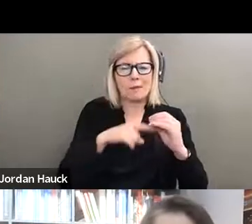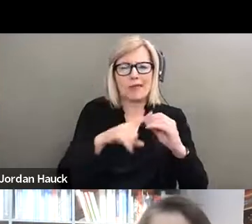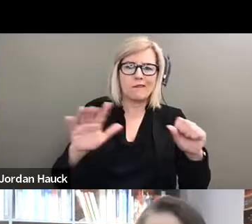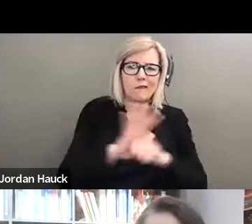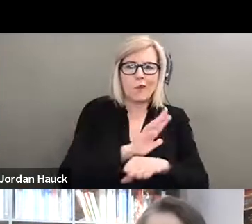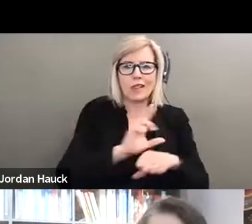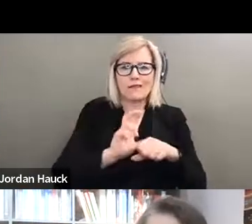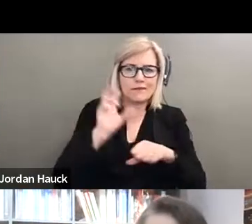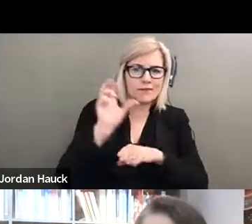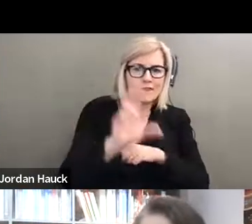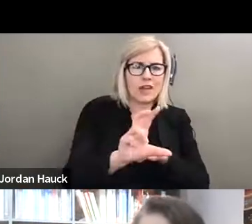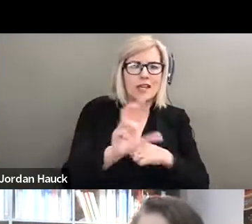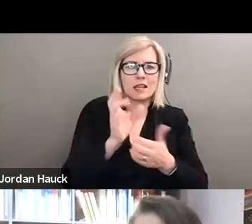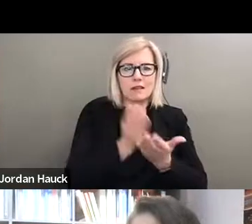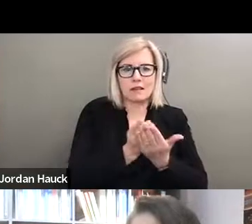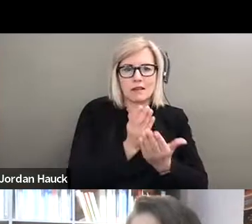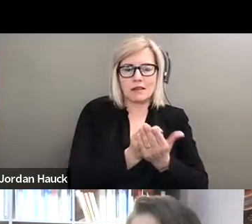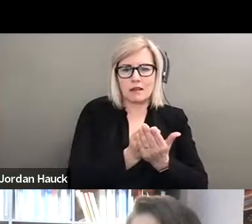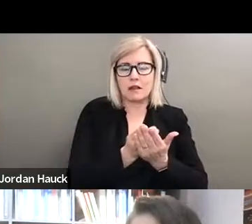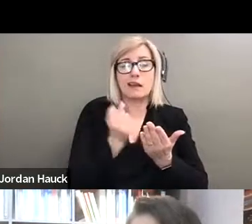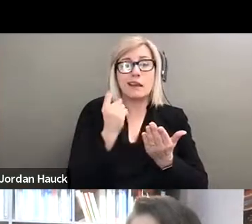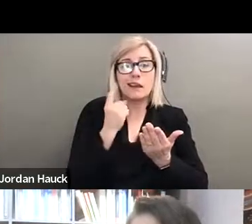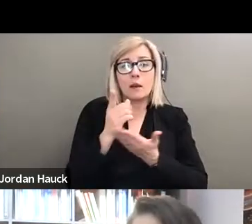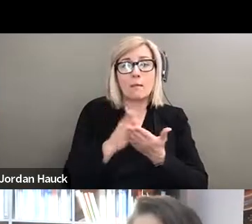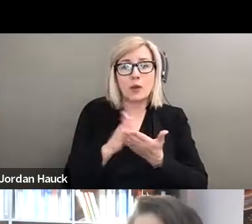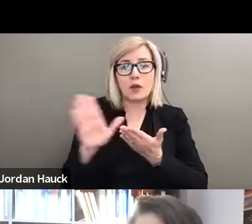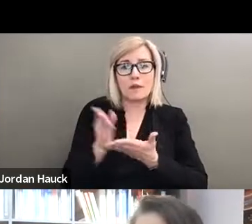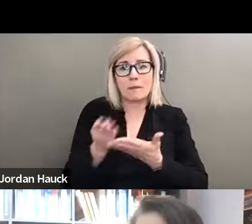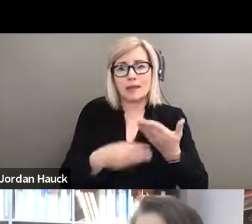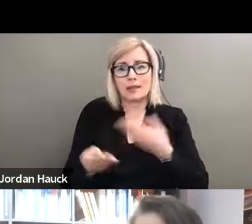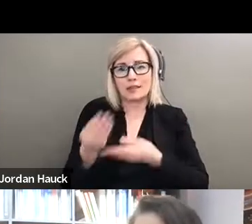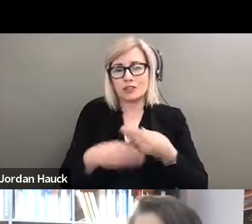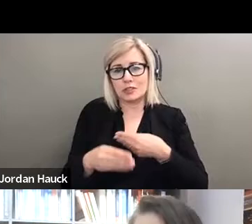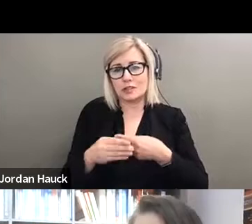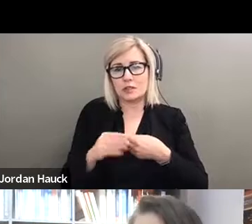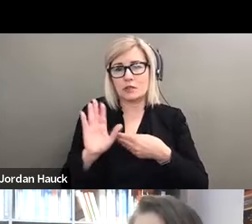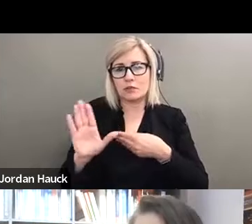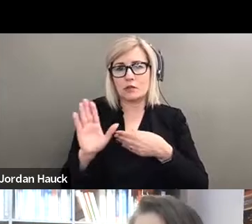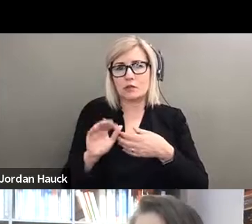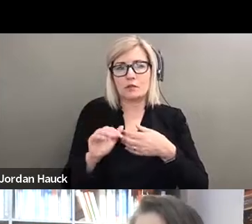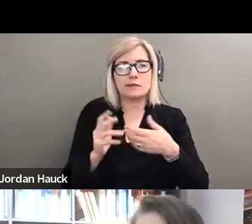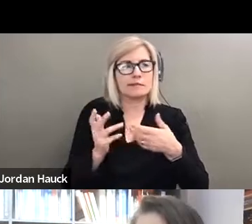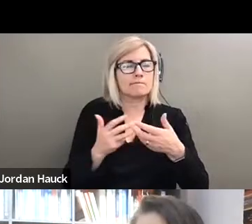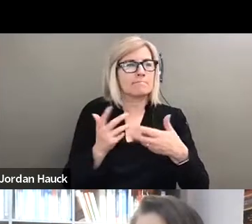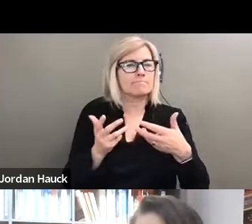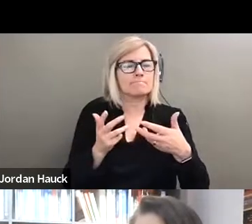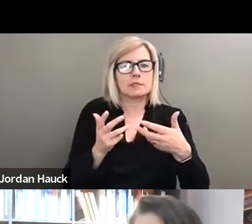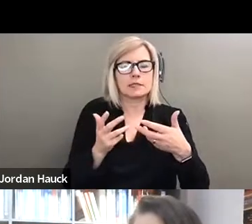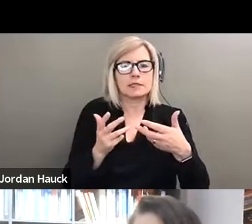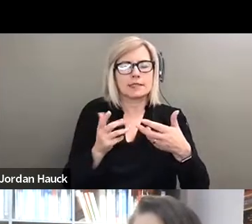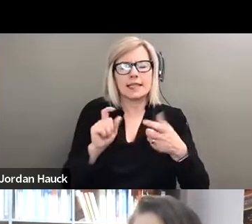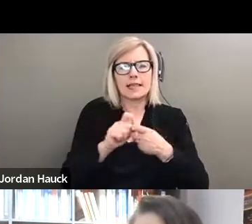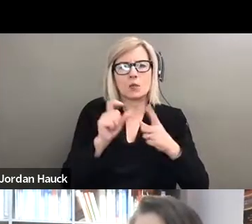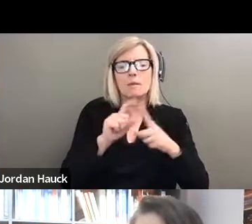funding Glenwood and Woodward, part of their budget is their, I don't know the exact term, but